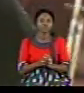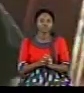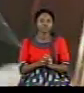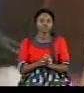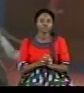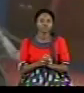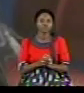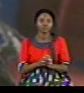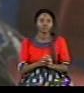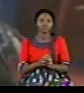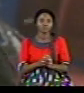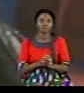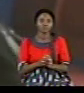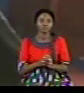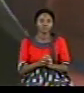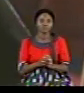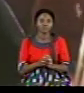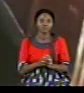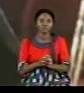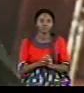Bele tembele.